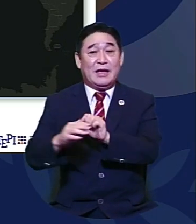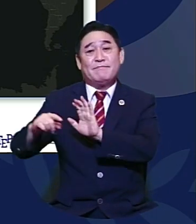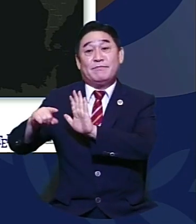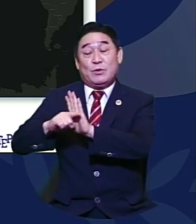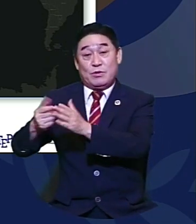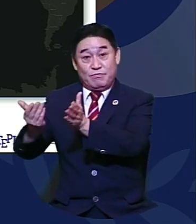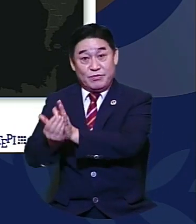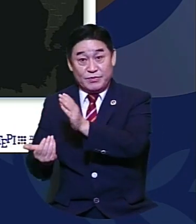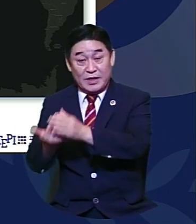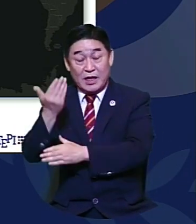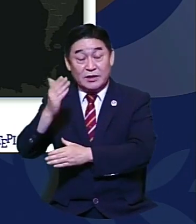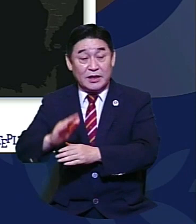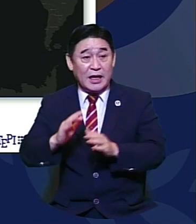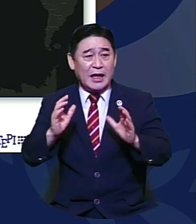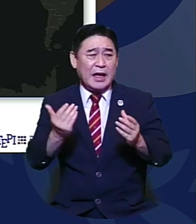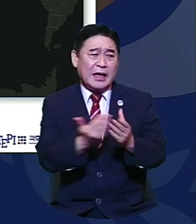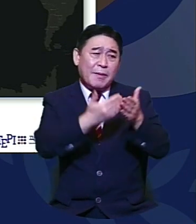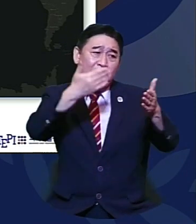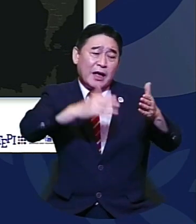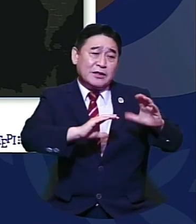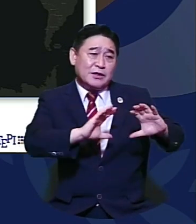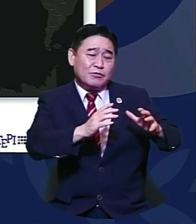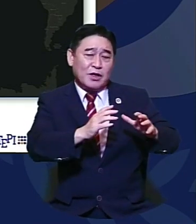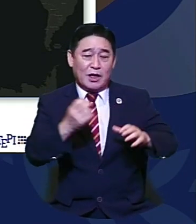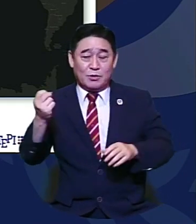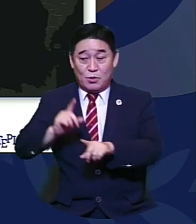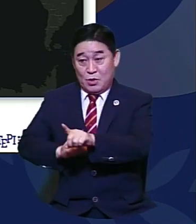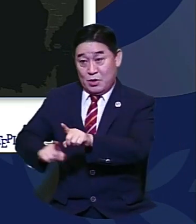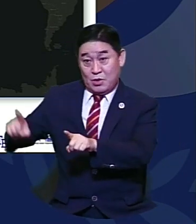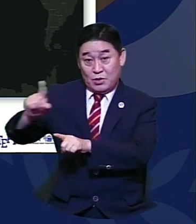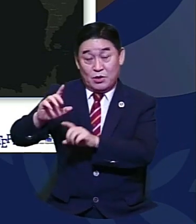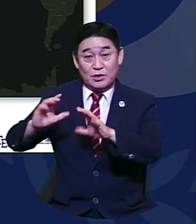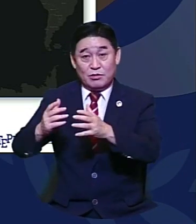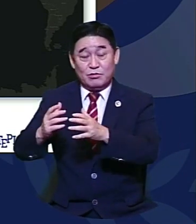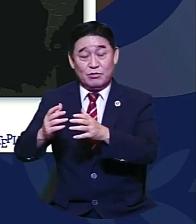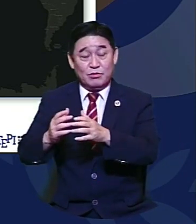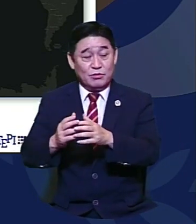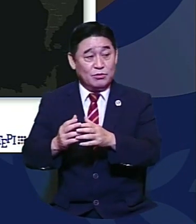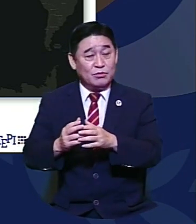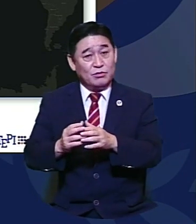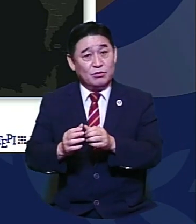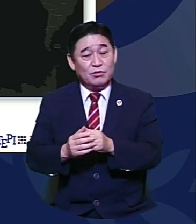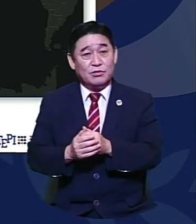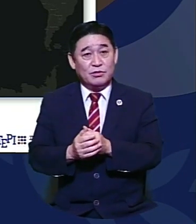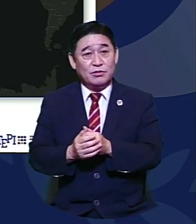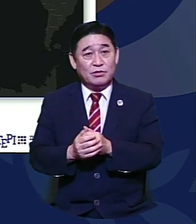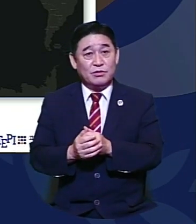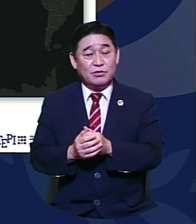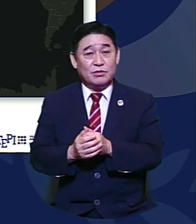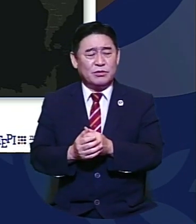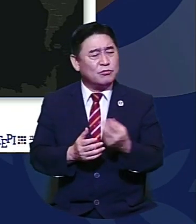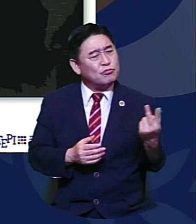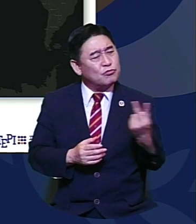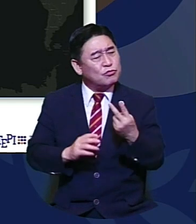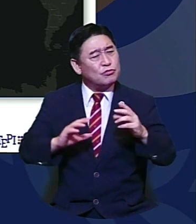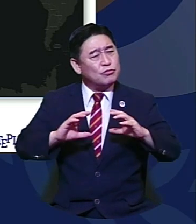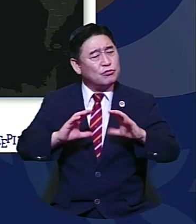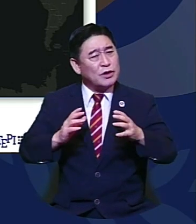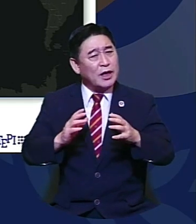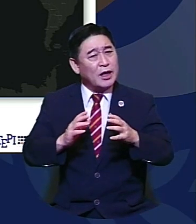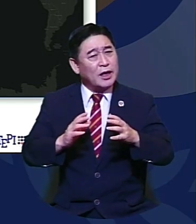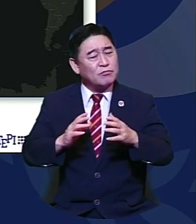developed countries and within the developing countries. Ironically, the answer lies in the digital technology